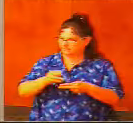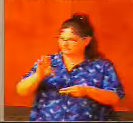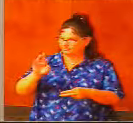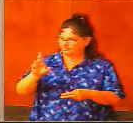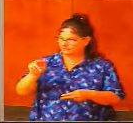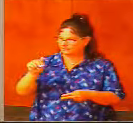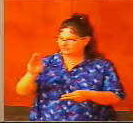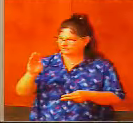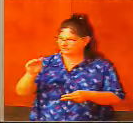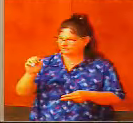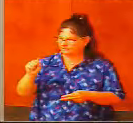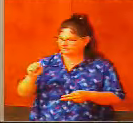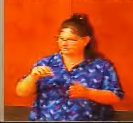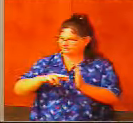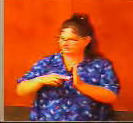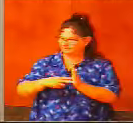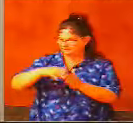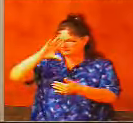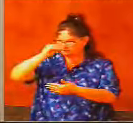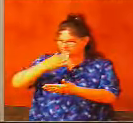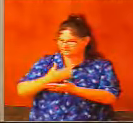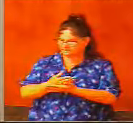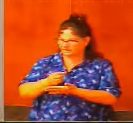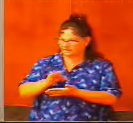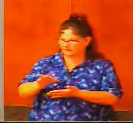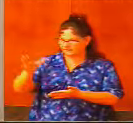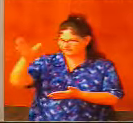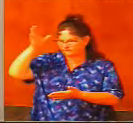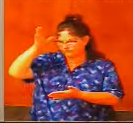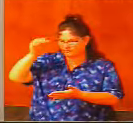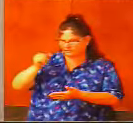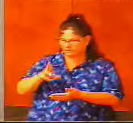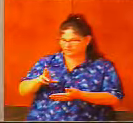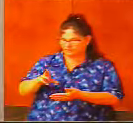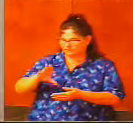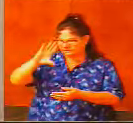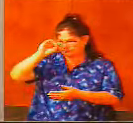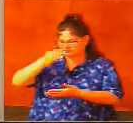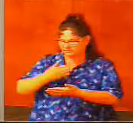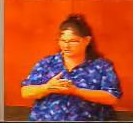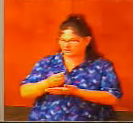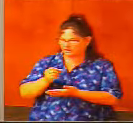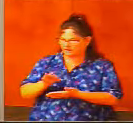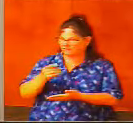Barabbas, which means son of a father or son of the father.